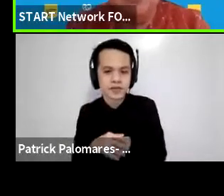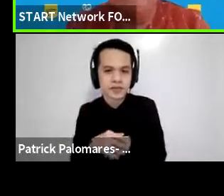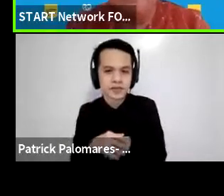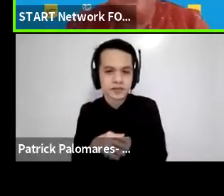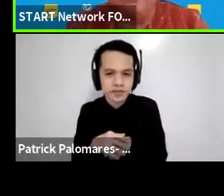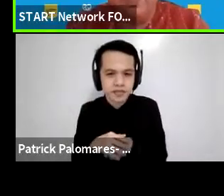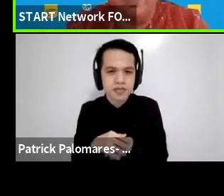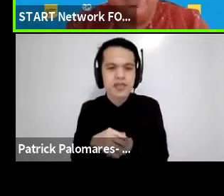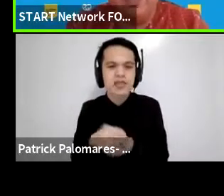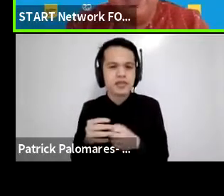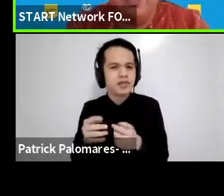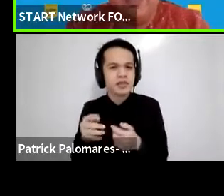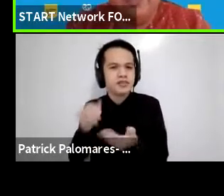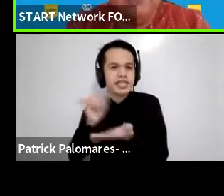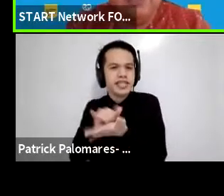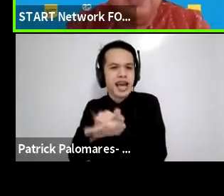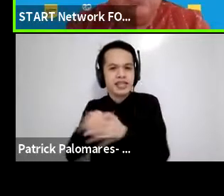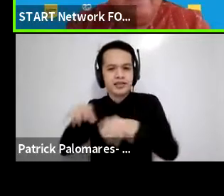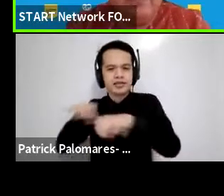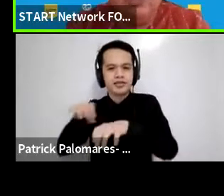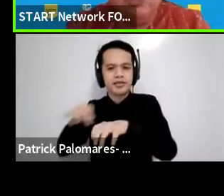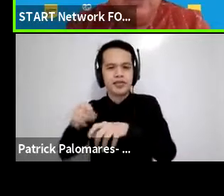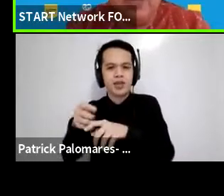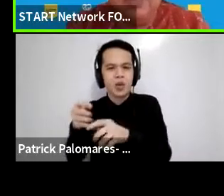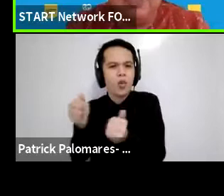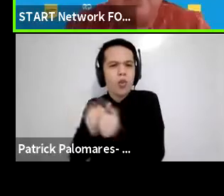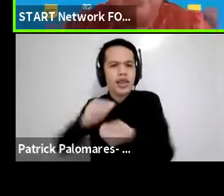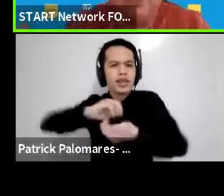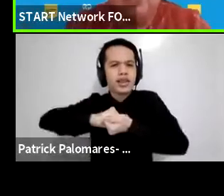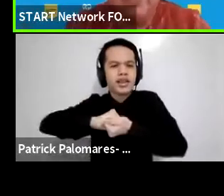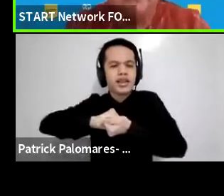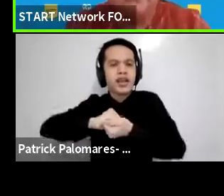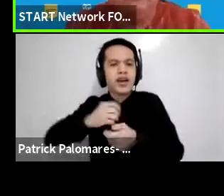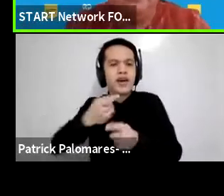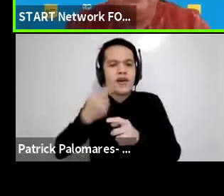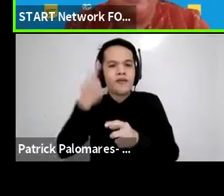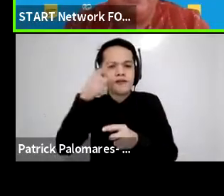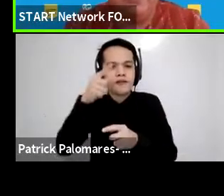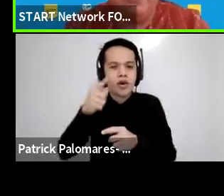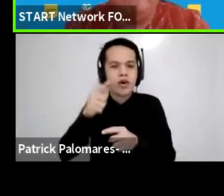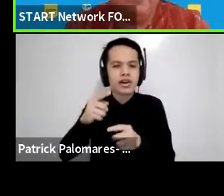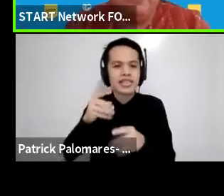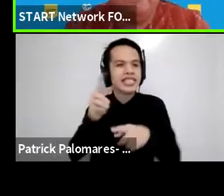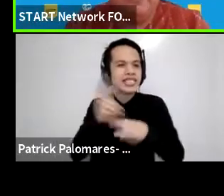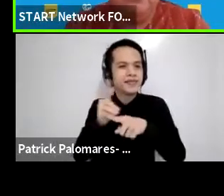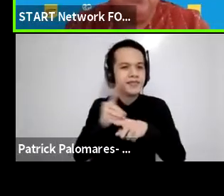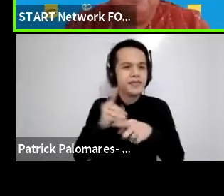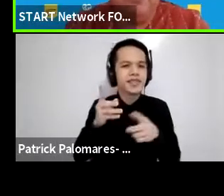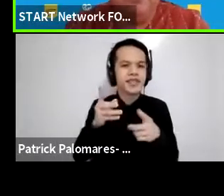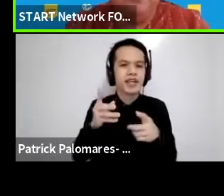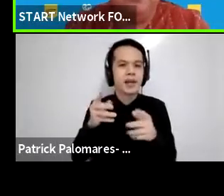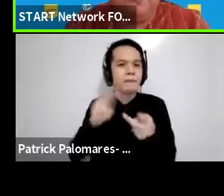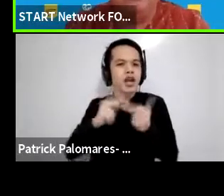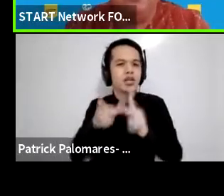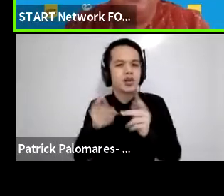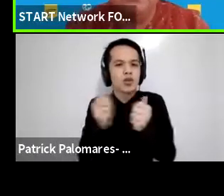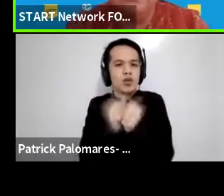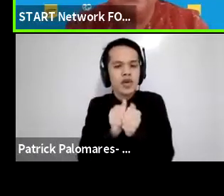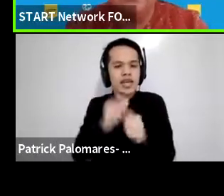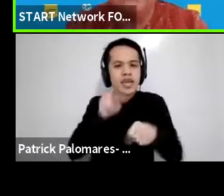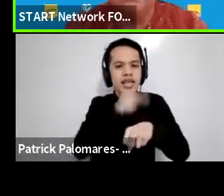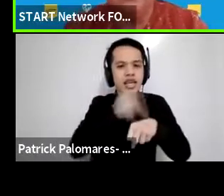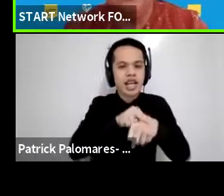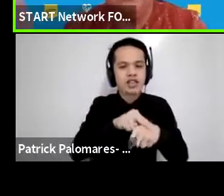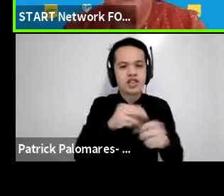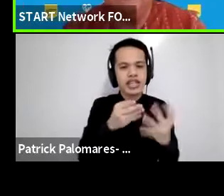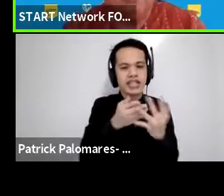this initiative, by the way, is in collaboration. It's a product of a transdisciplinary partnership between the National